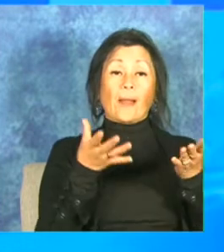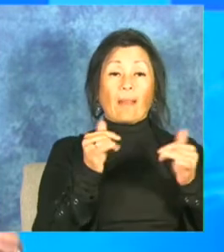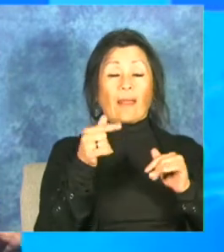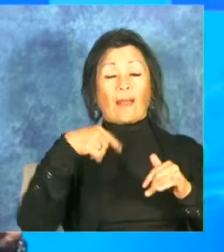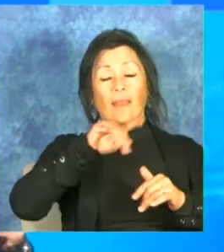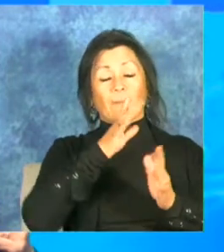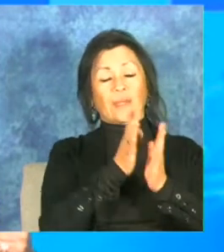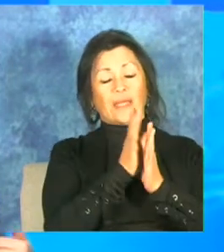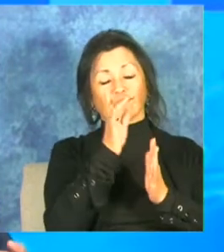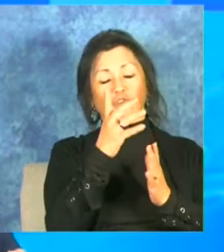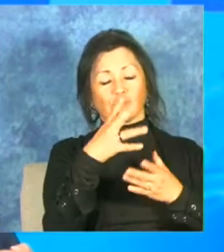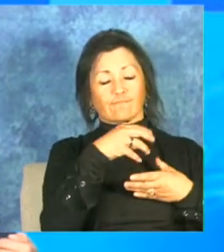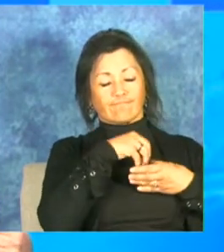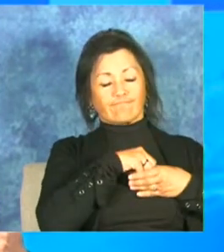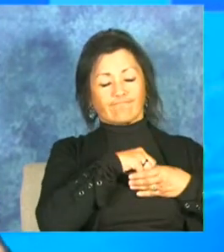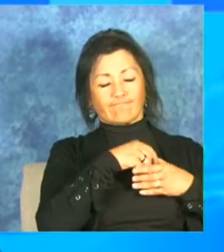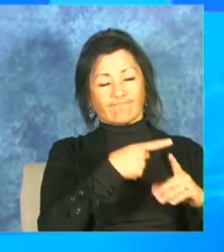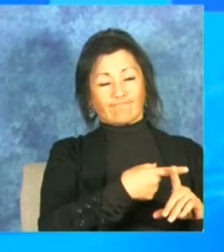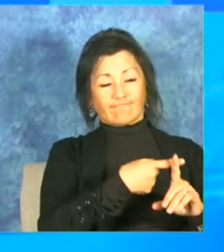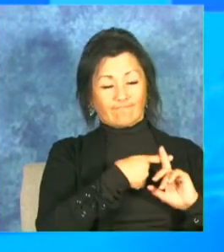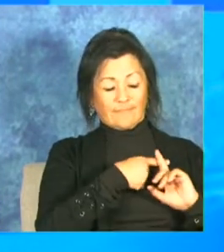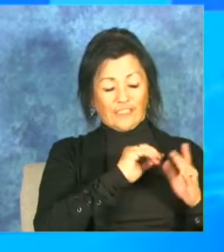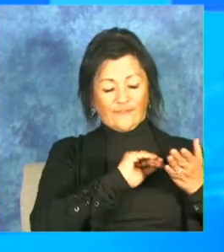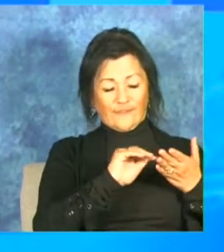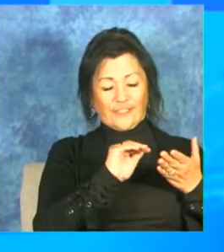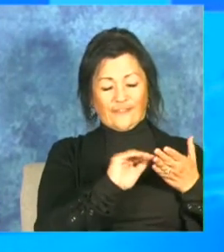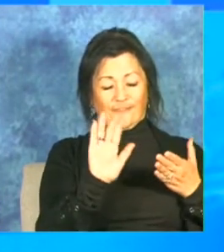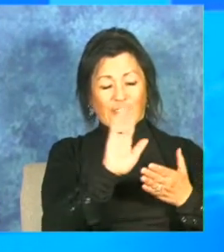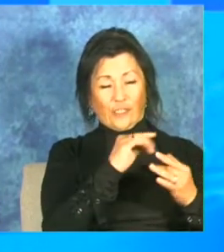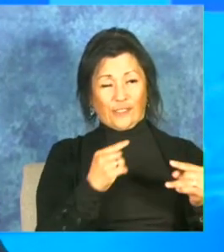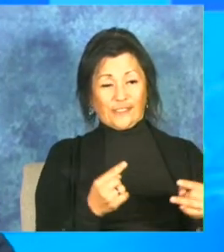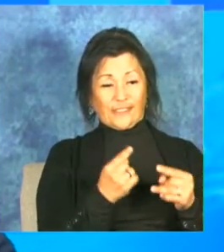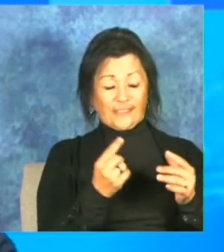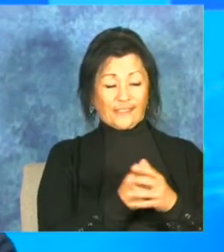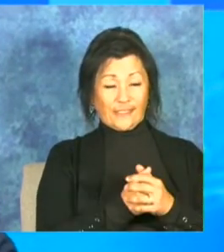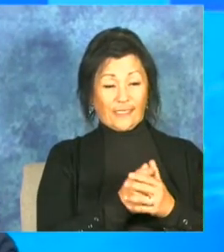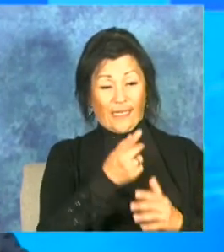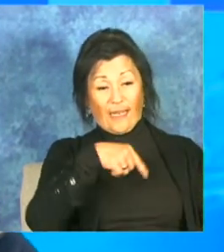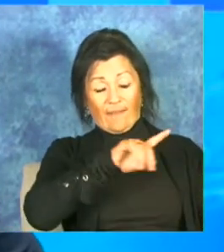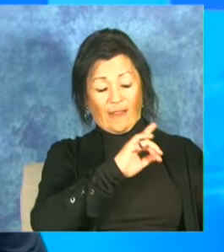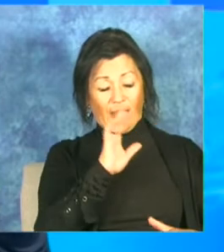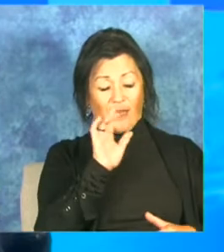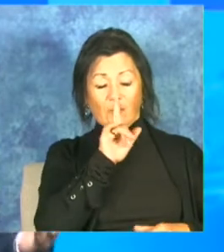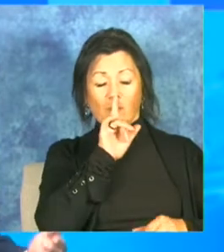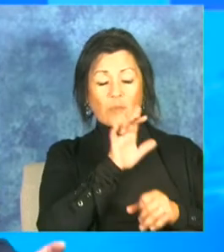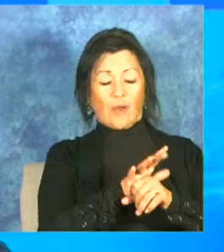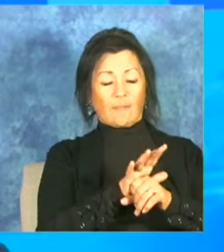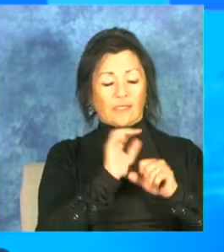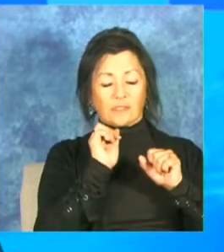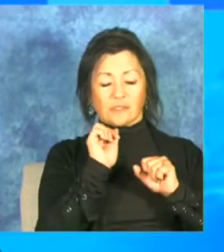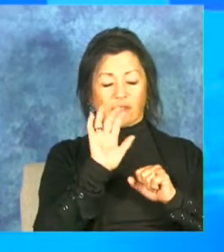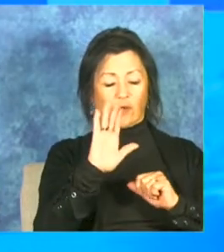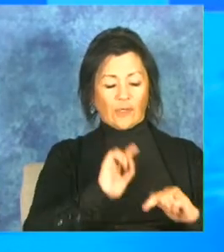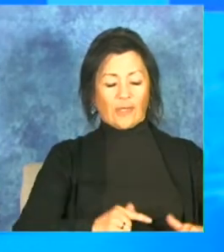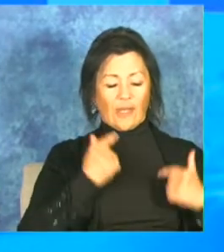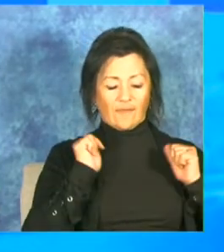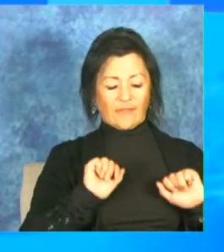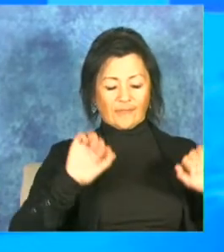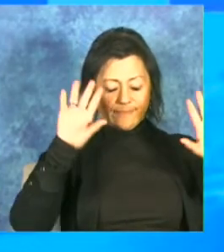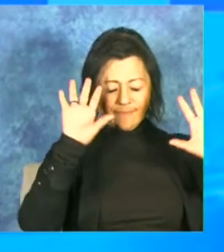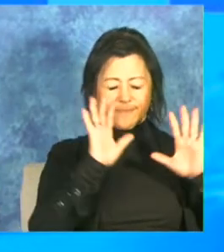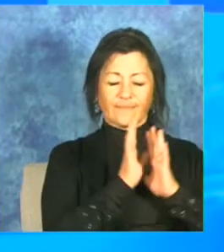just ask you to come into their life right now and forgive them of their sins. And they pledge their surrender of life to you